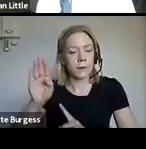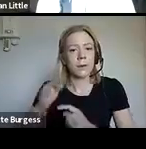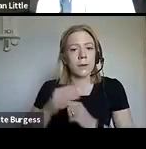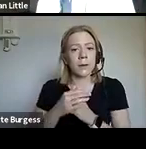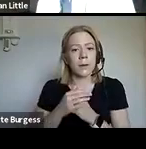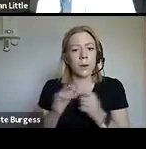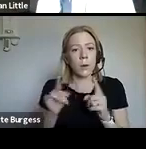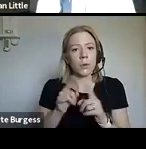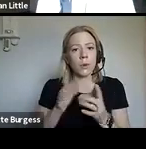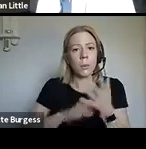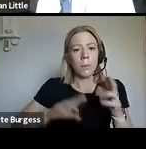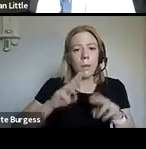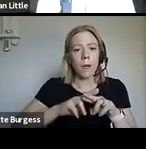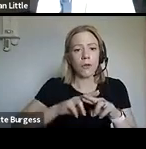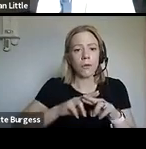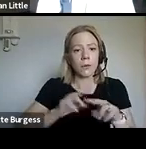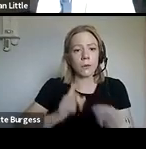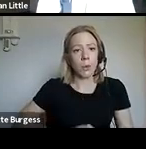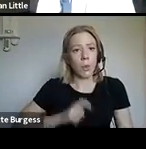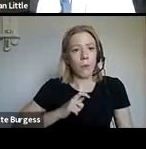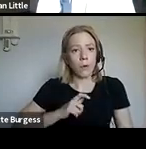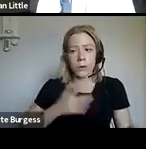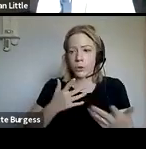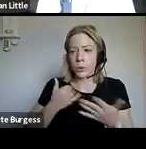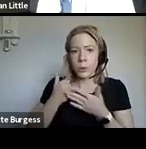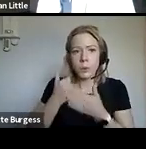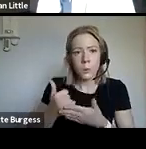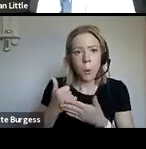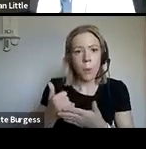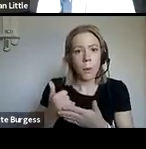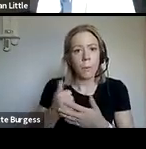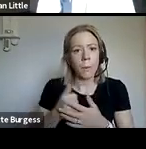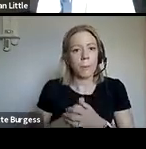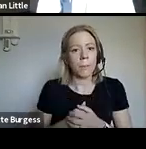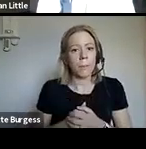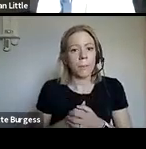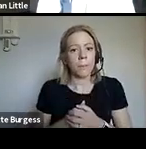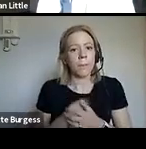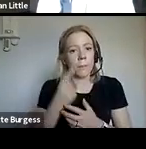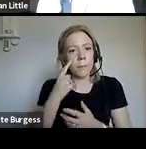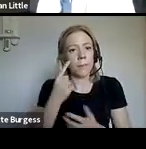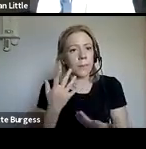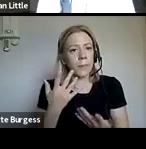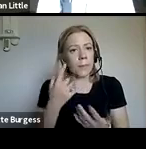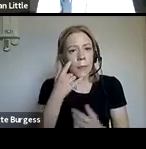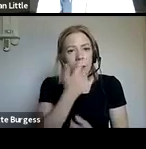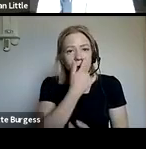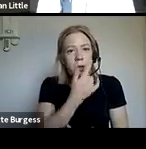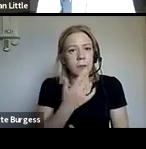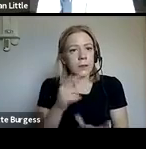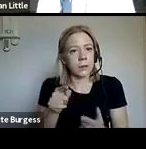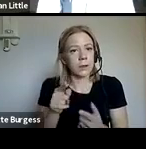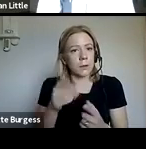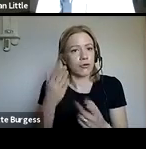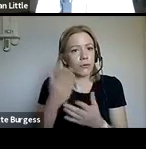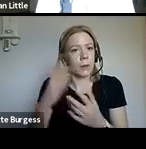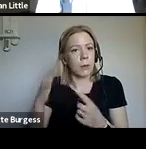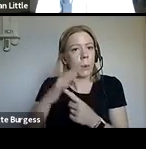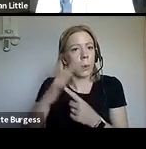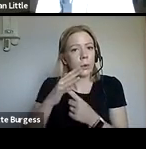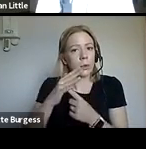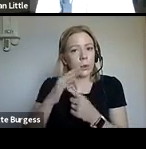in supporting them as well. And I think this evidence is really important moving forward